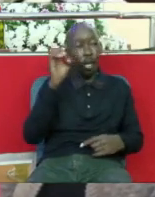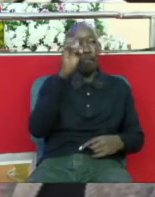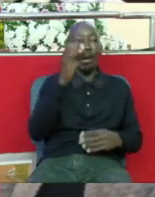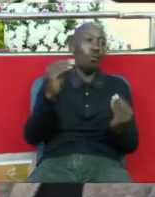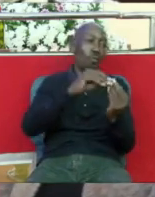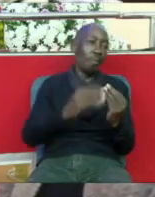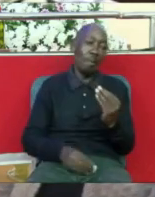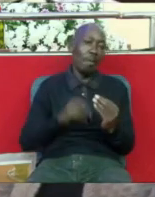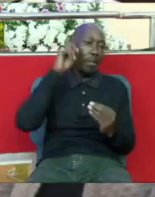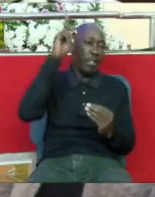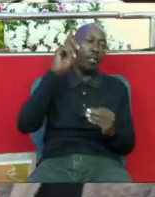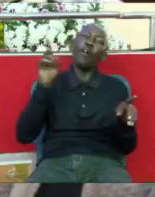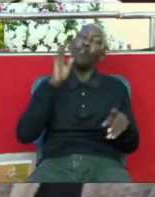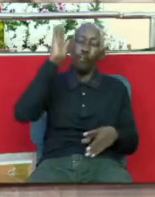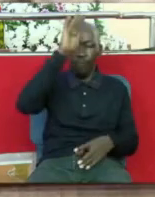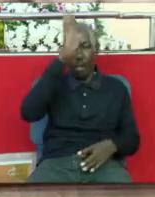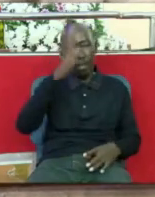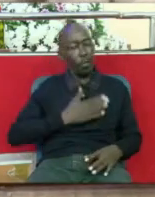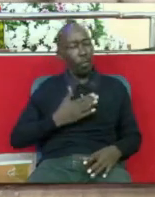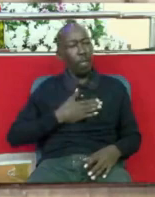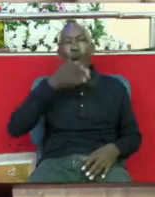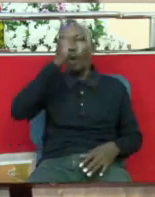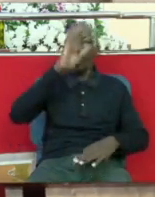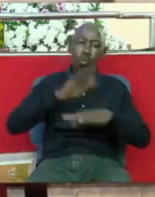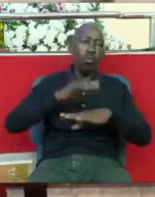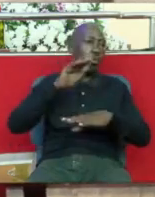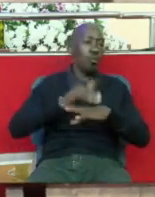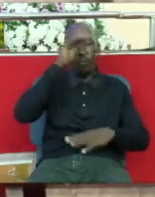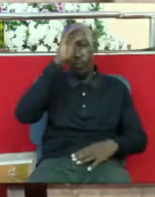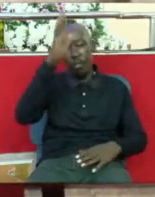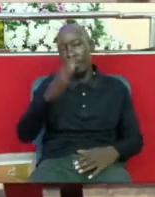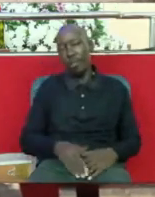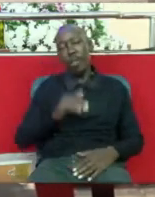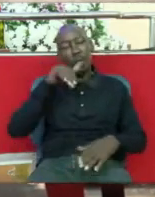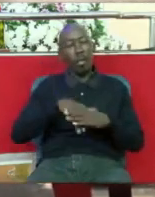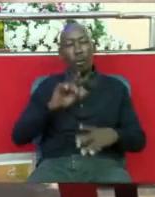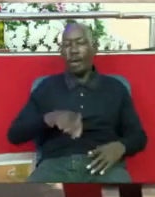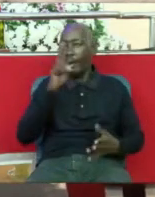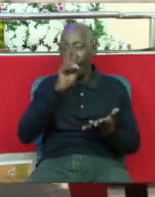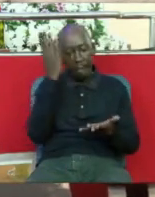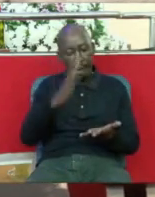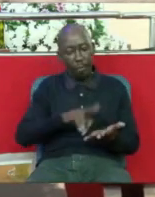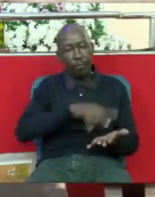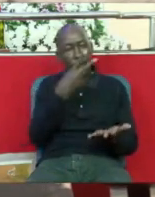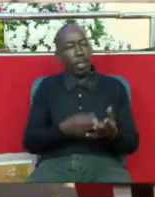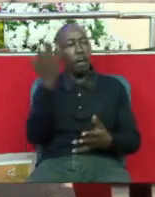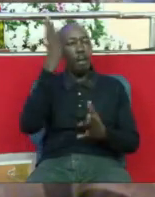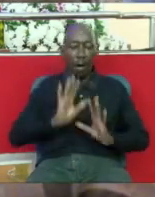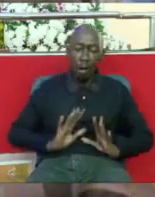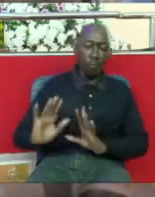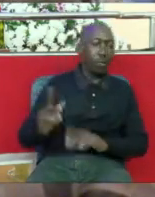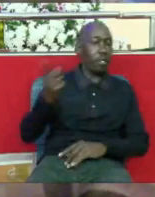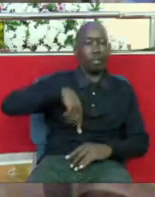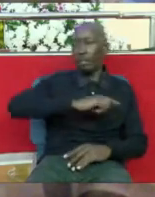Na hata milele. He's our Father. Ni baba yetu. He's our good, good Father. Ni Mungu wetu. He never fails us. Huwa hatuachi. He never forsakes us.